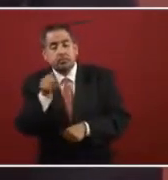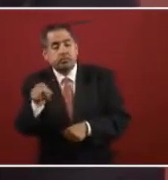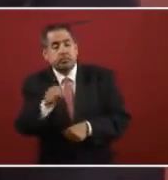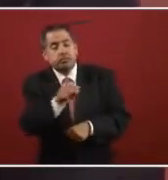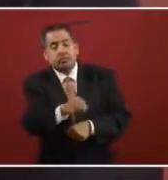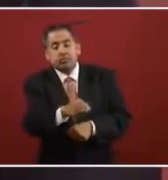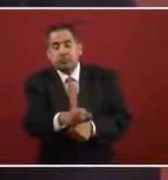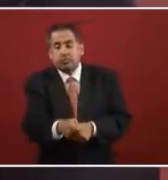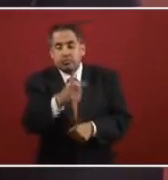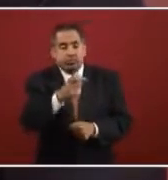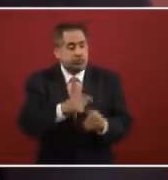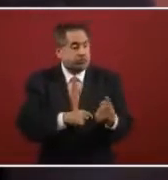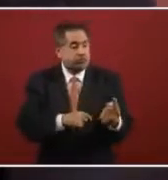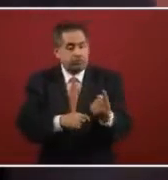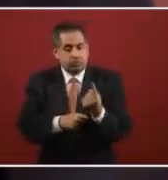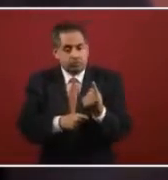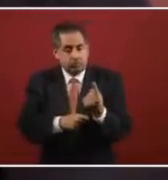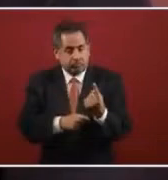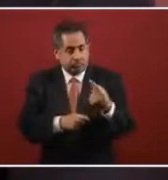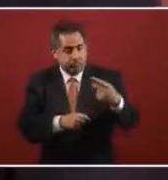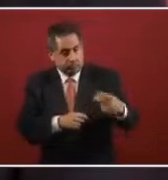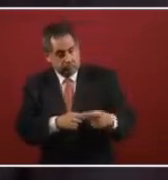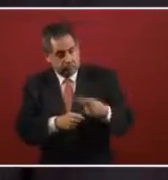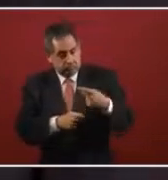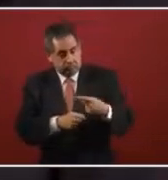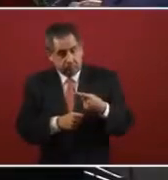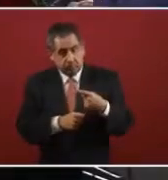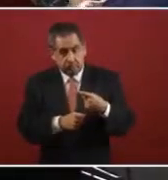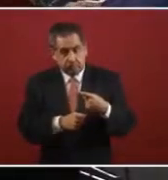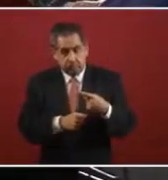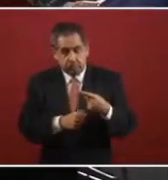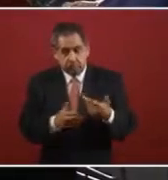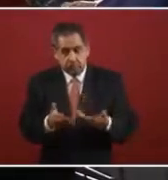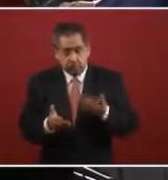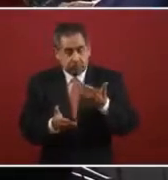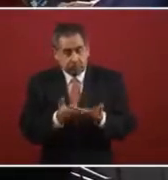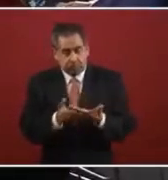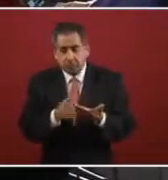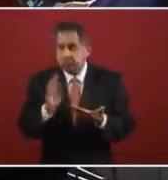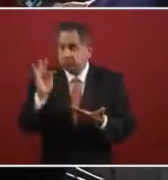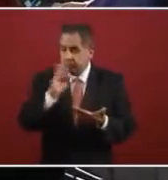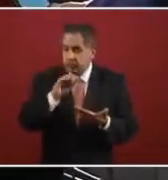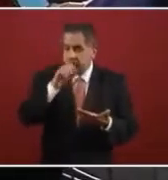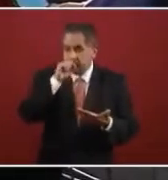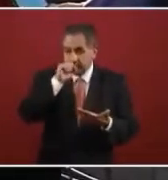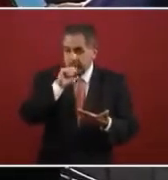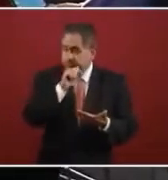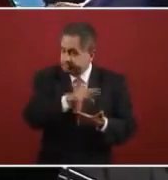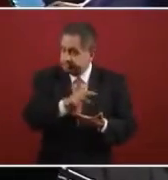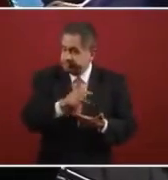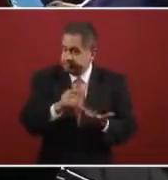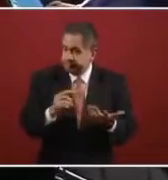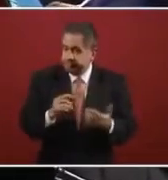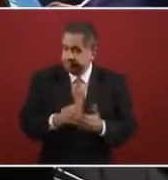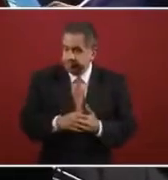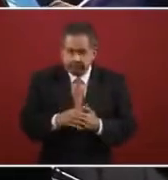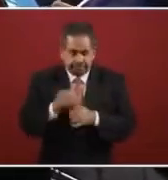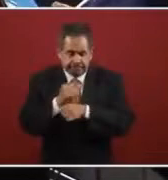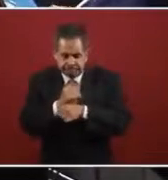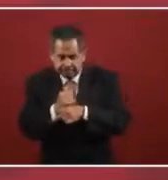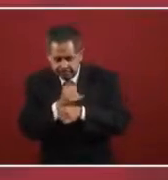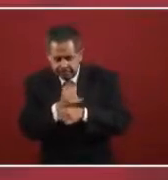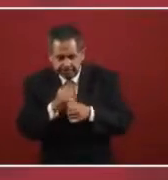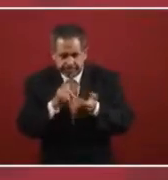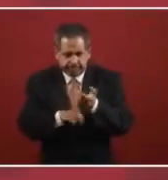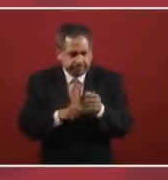A person, a friend of yours me here, planteó told me de que en efecto habían that hecho in effect una investigación,